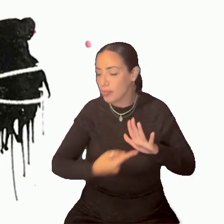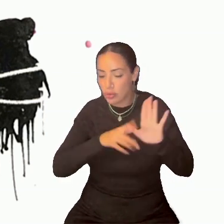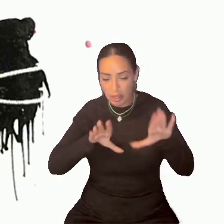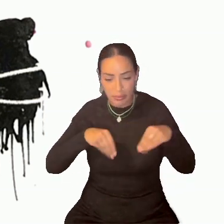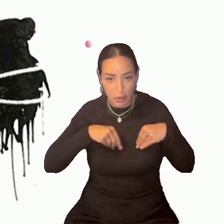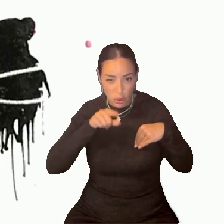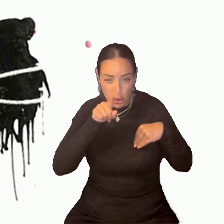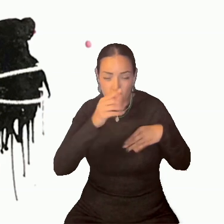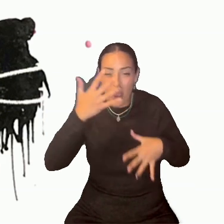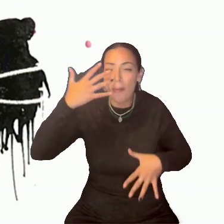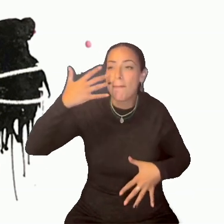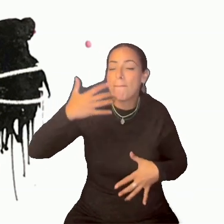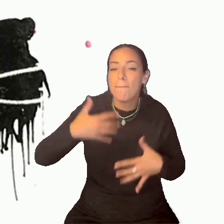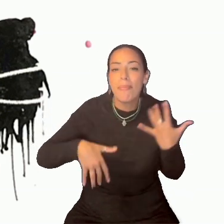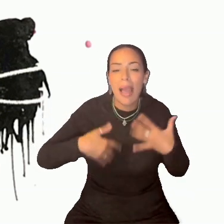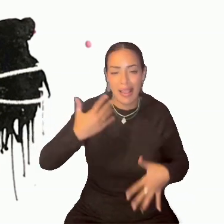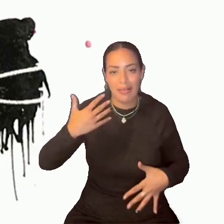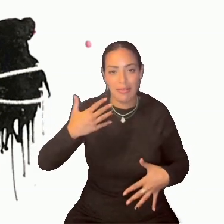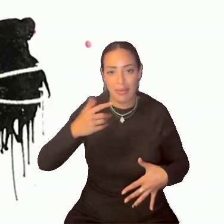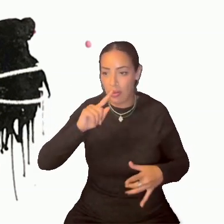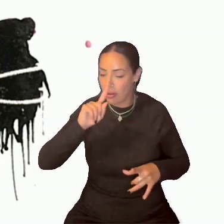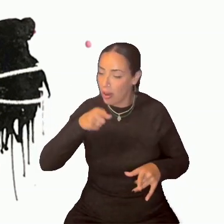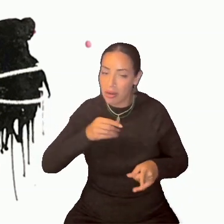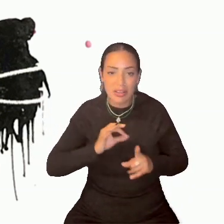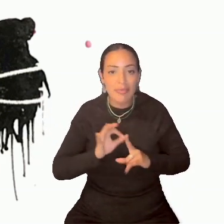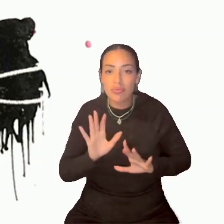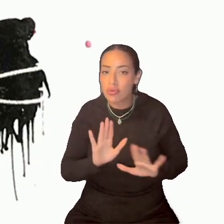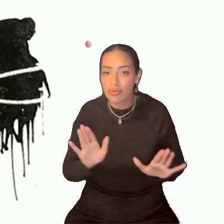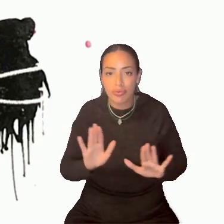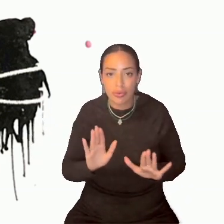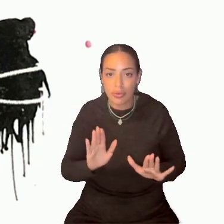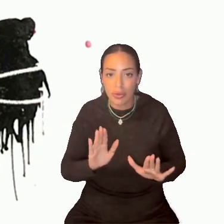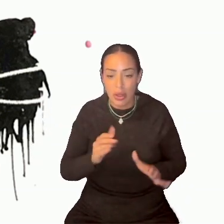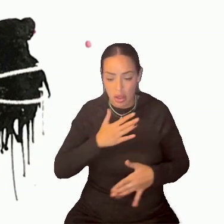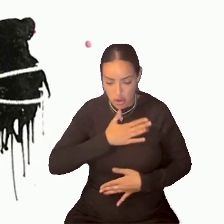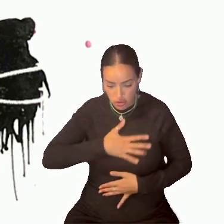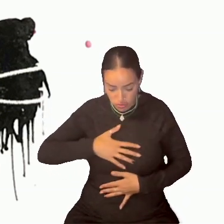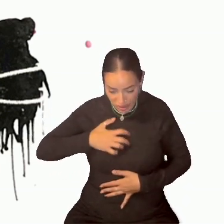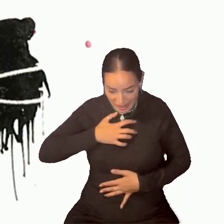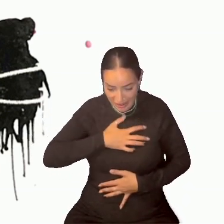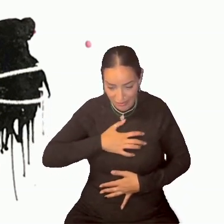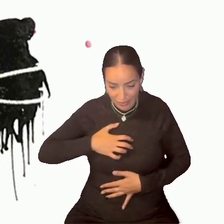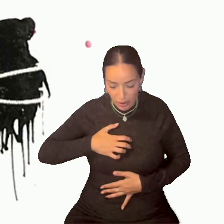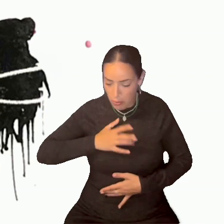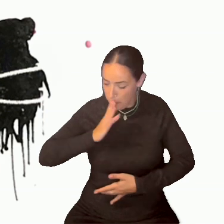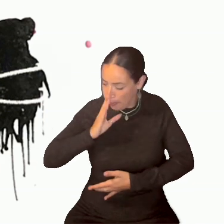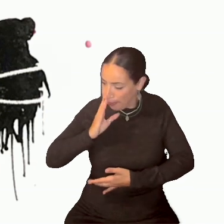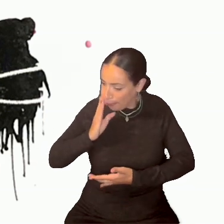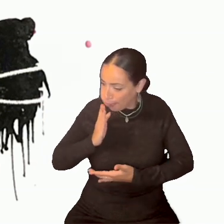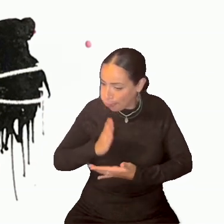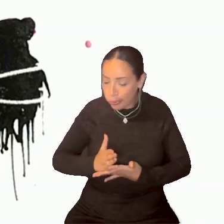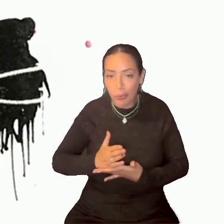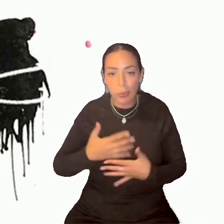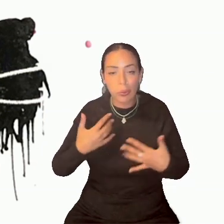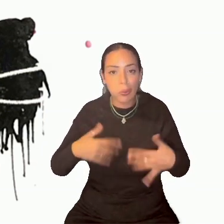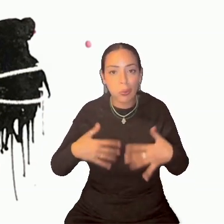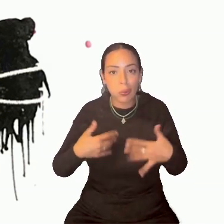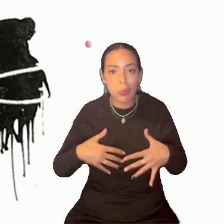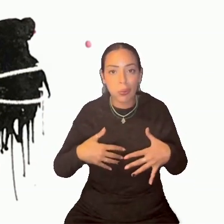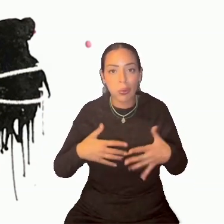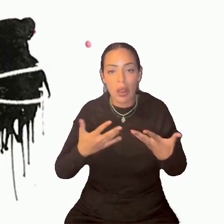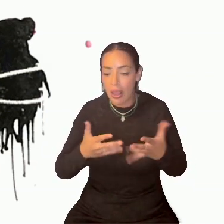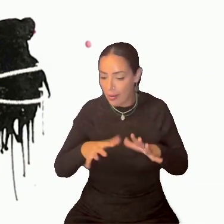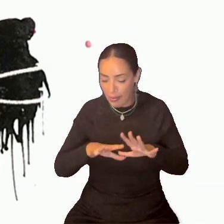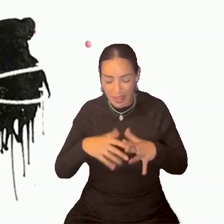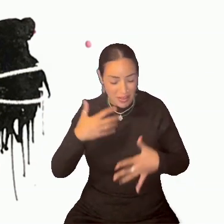be made better. The reality of grief is far different from what others see from the outside. There is pain in this world that you cannot